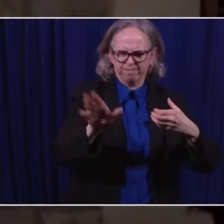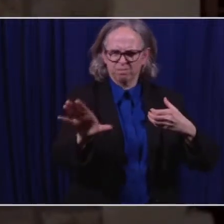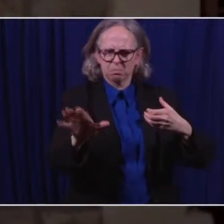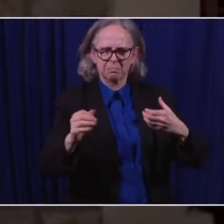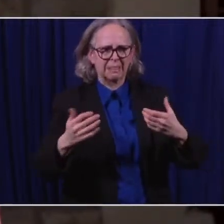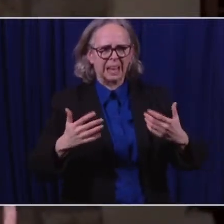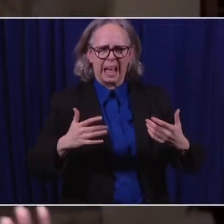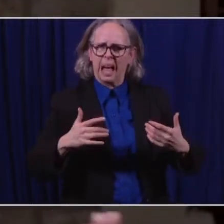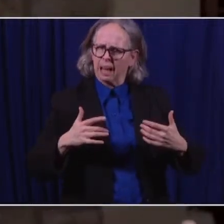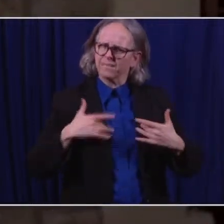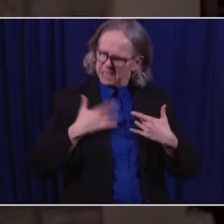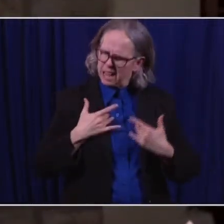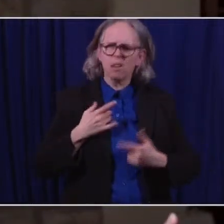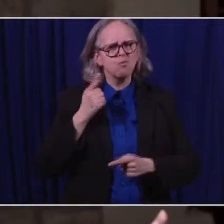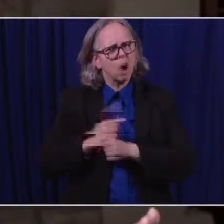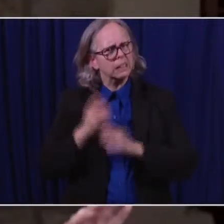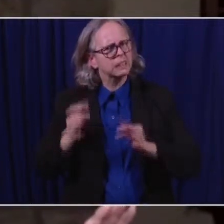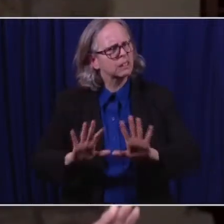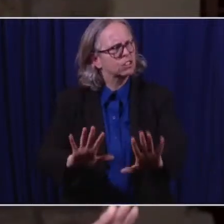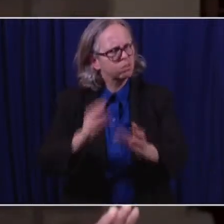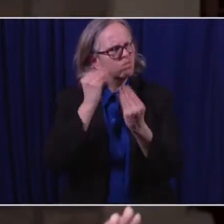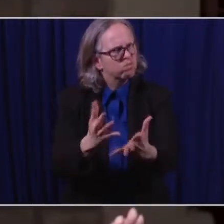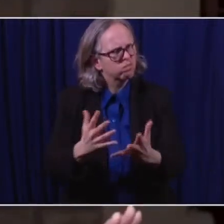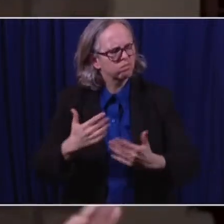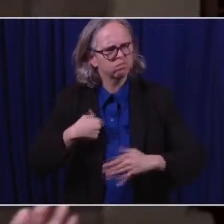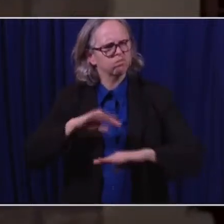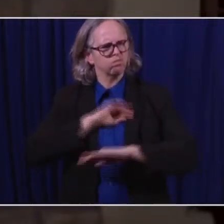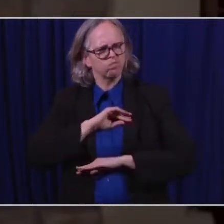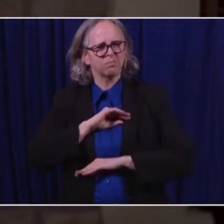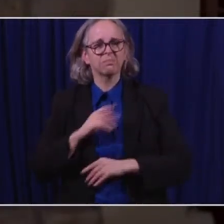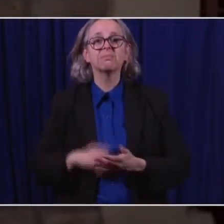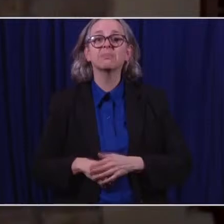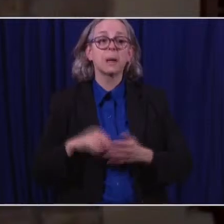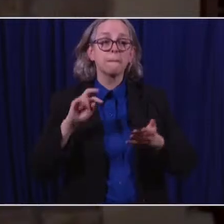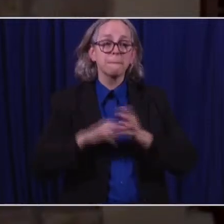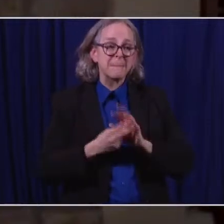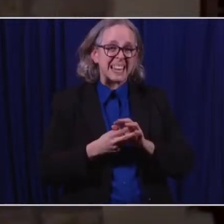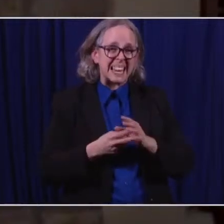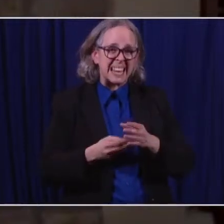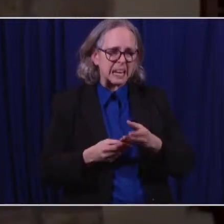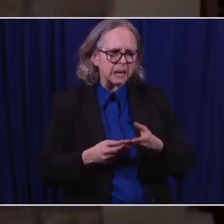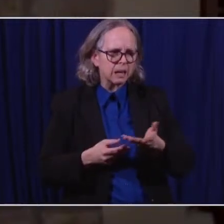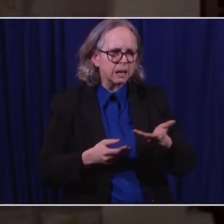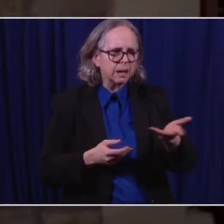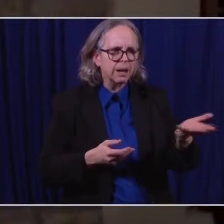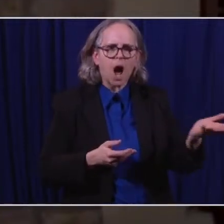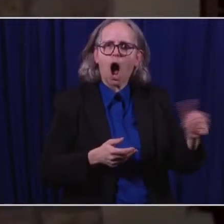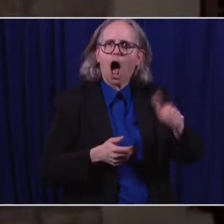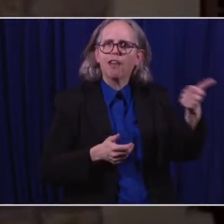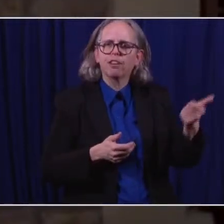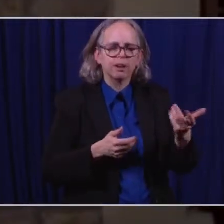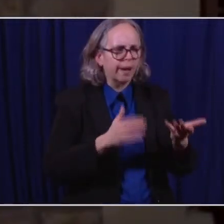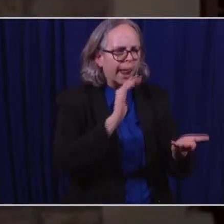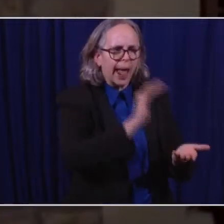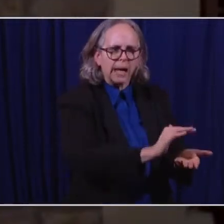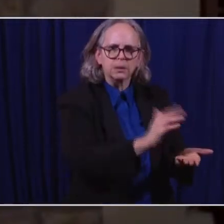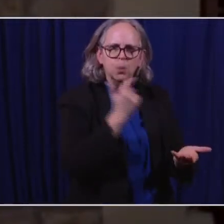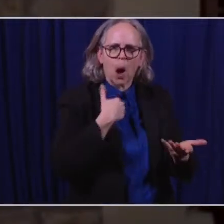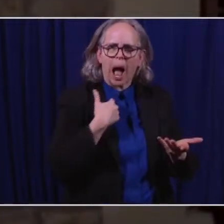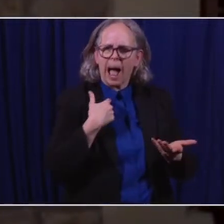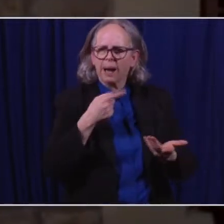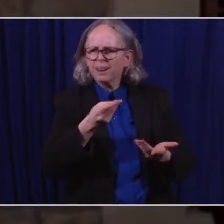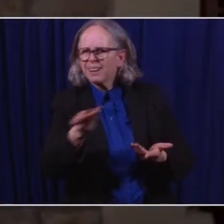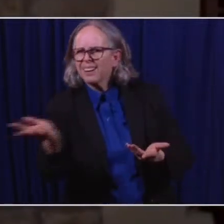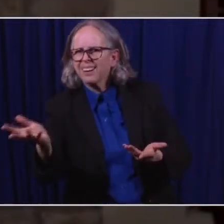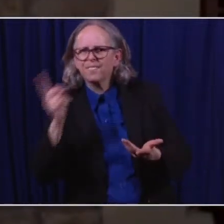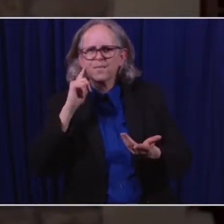decision, but those are only drawn down not by us. Those are drawn down by the pharmacy partners